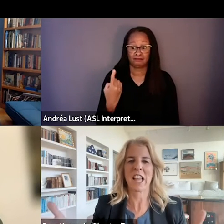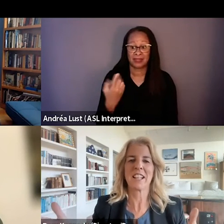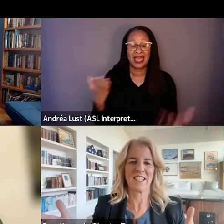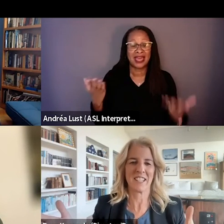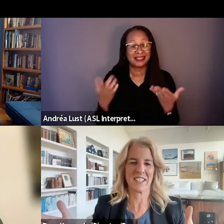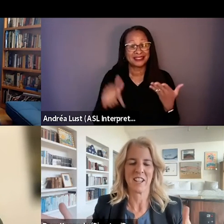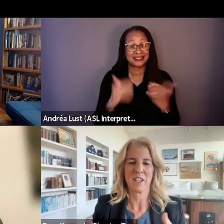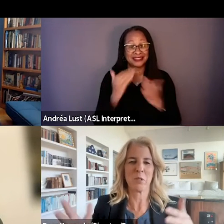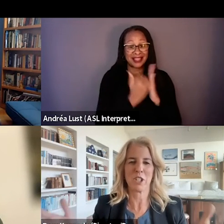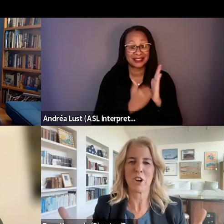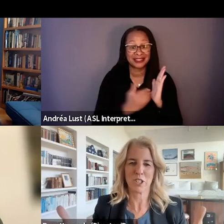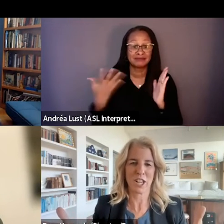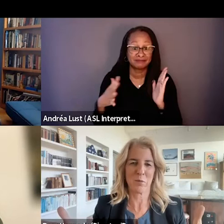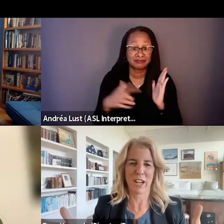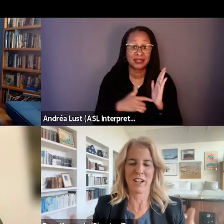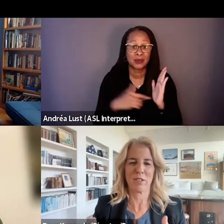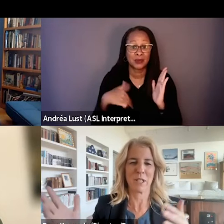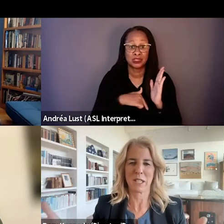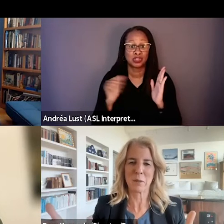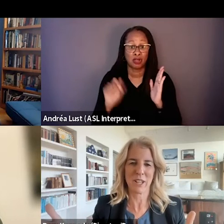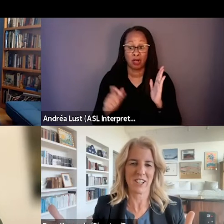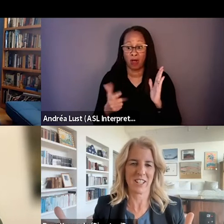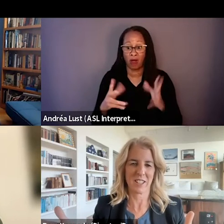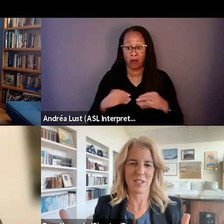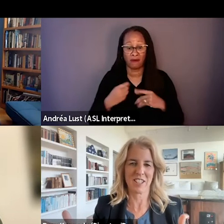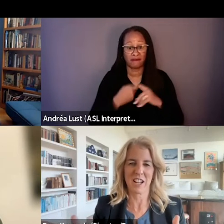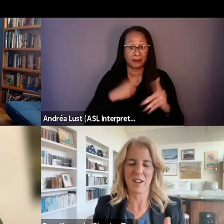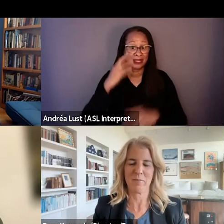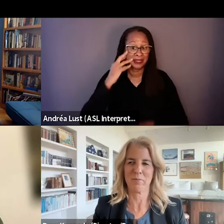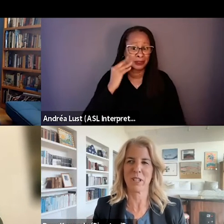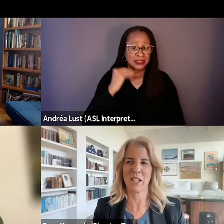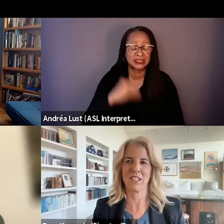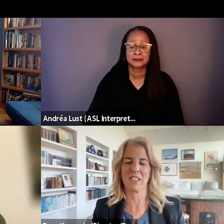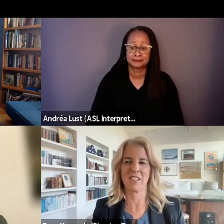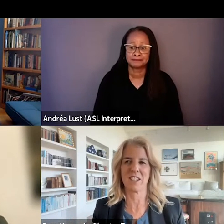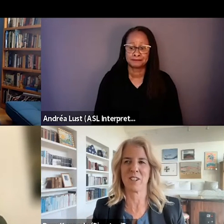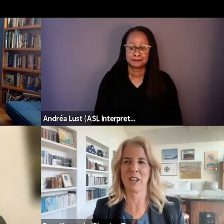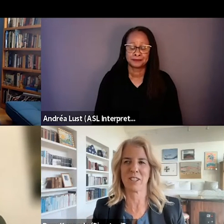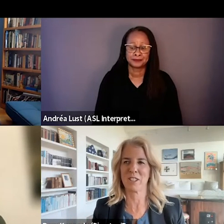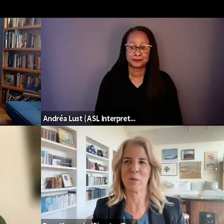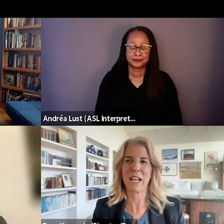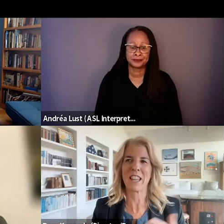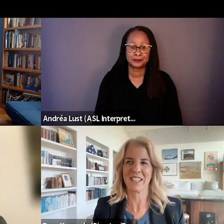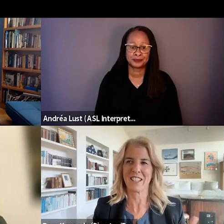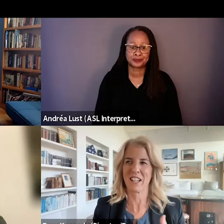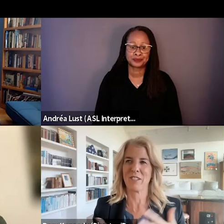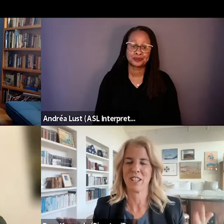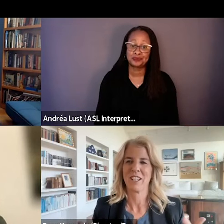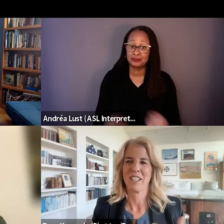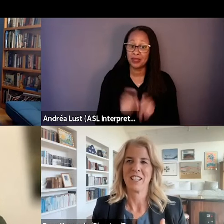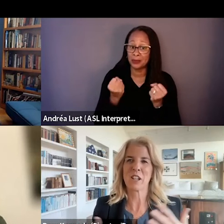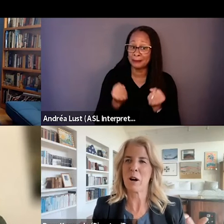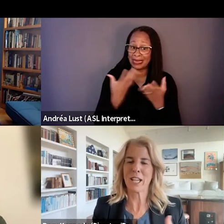is the lesson that we should all take away from this experience. Because, you know, as in so many things in